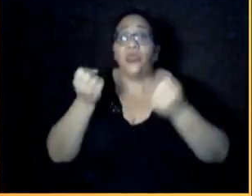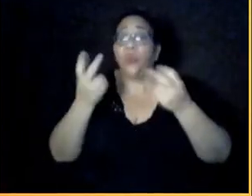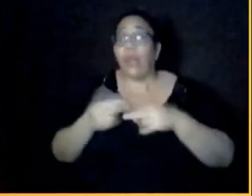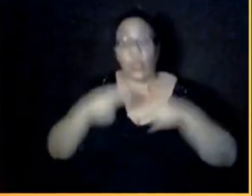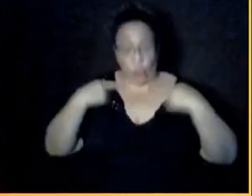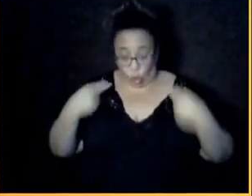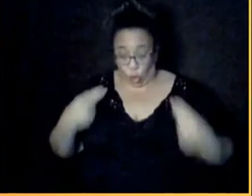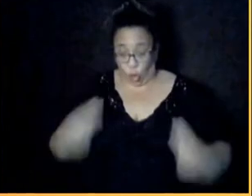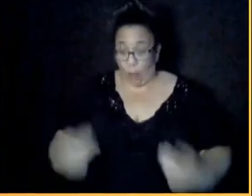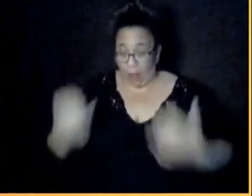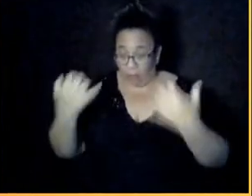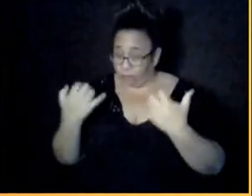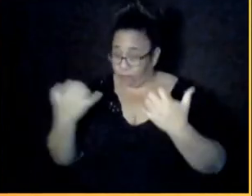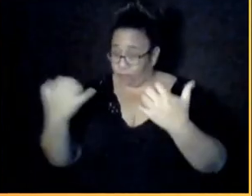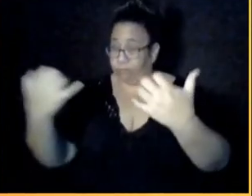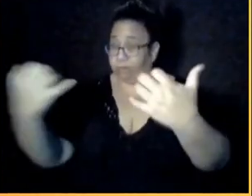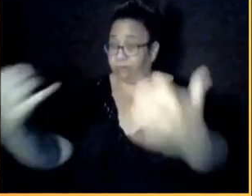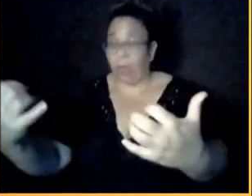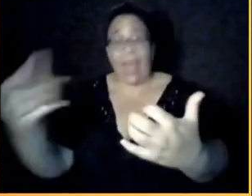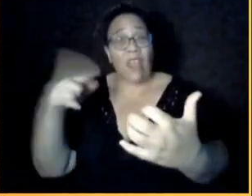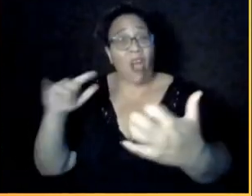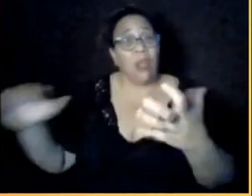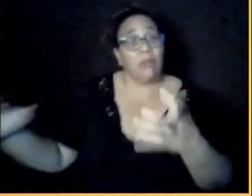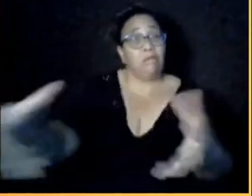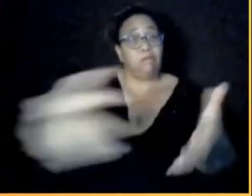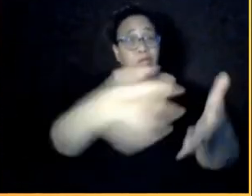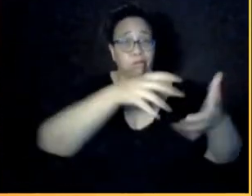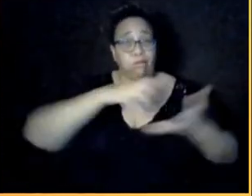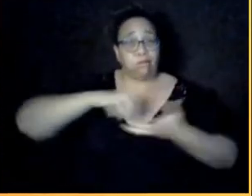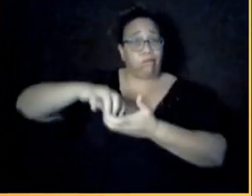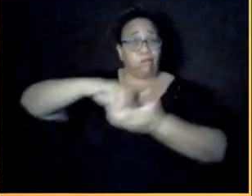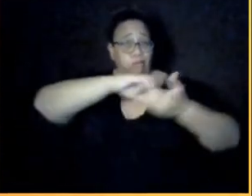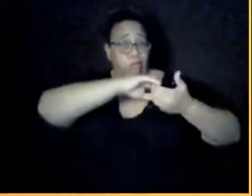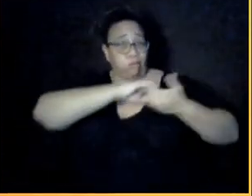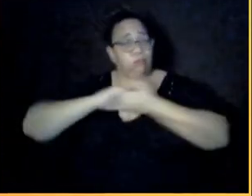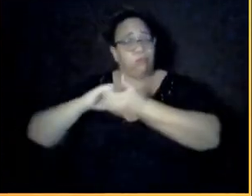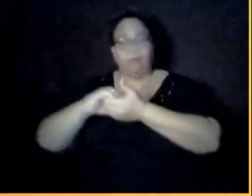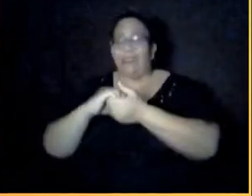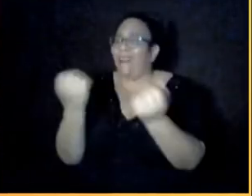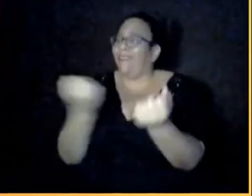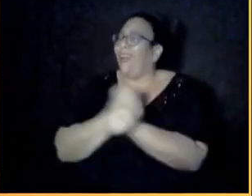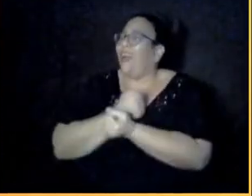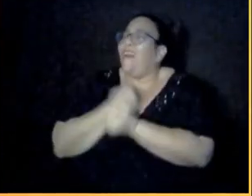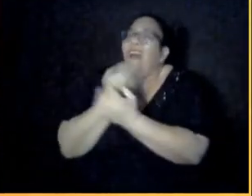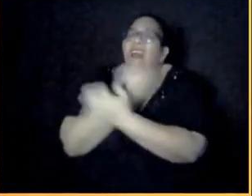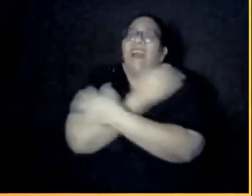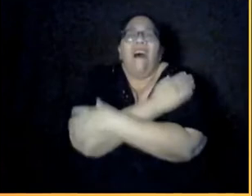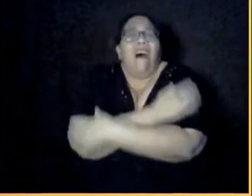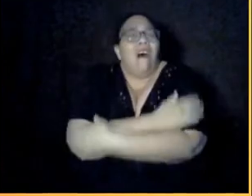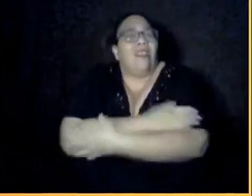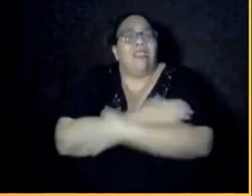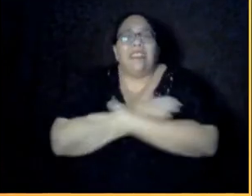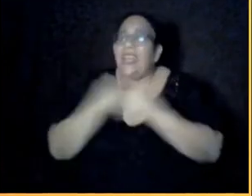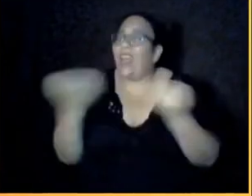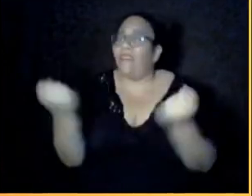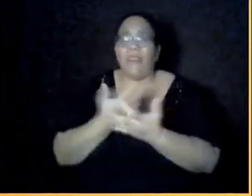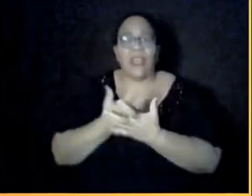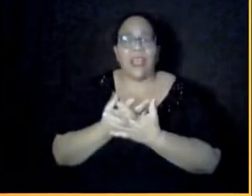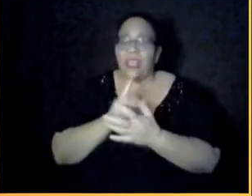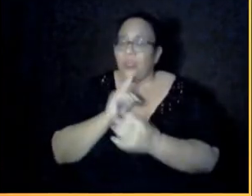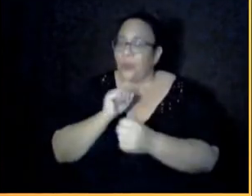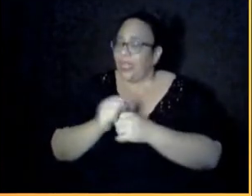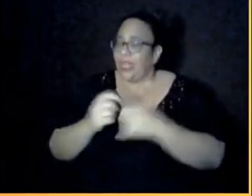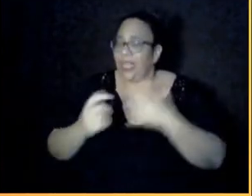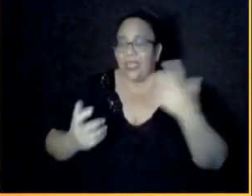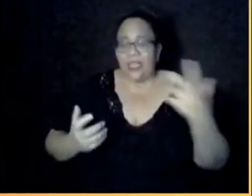this community come together and so much love and so much hugs and so much, like, just, it's just like, it's